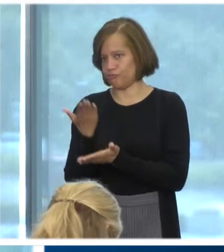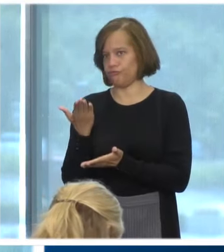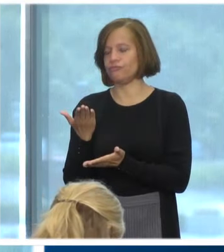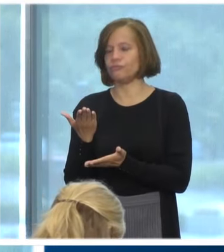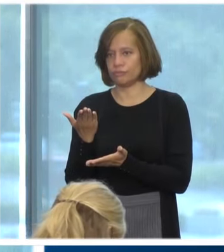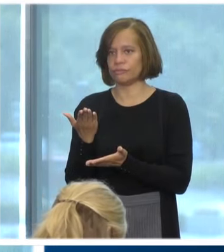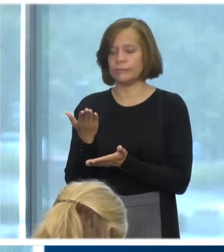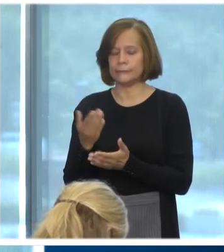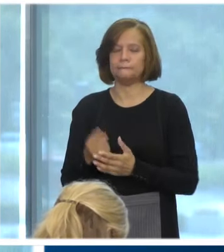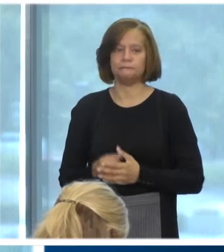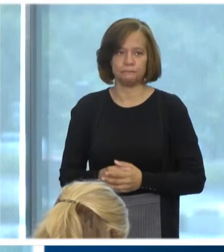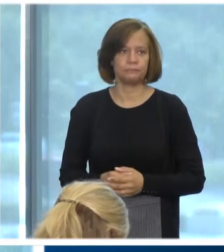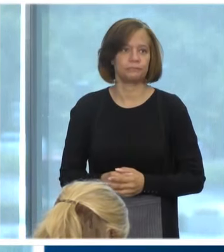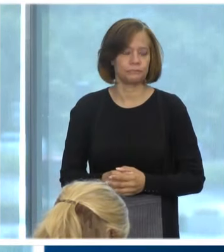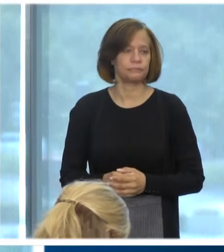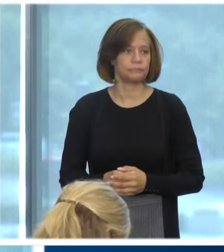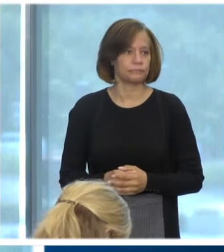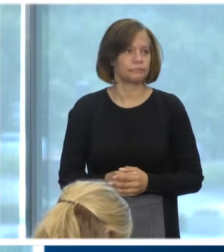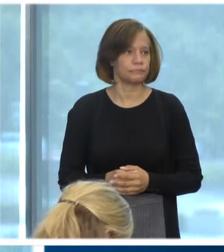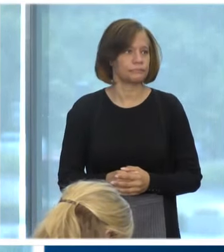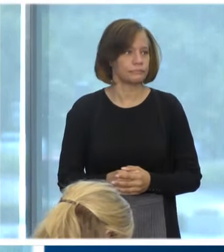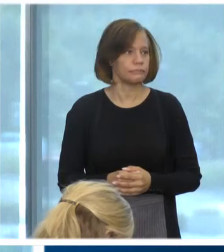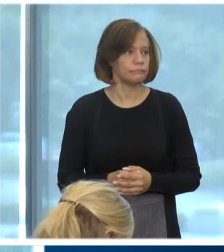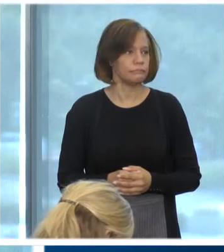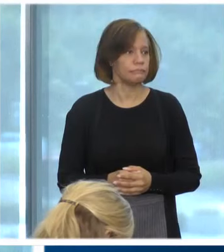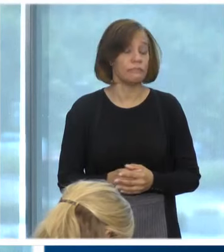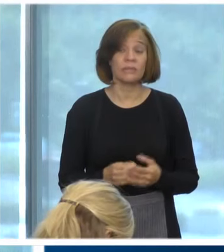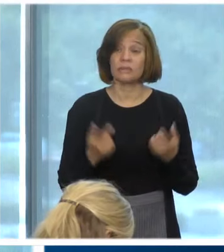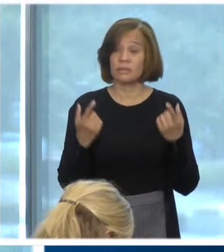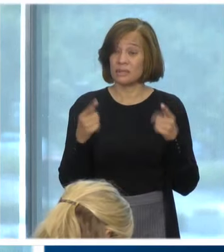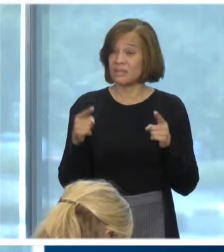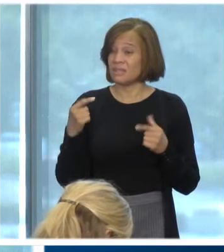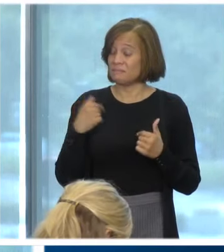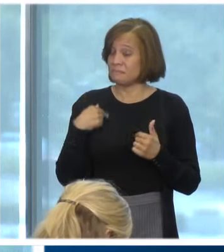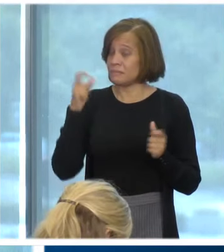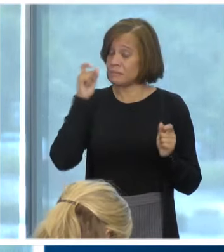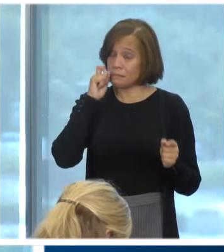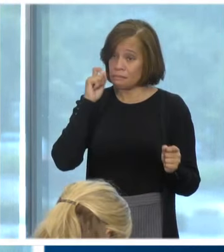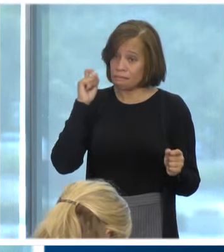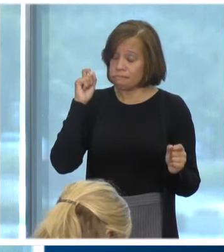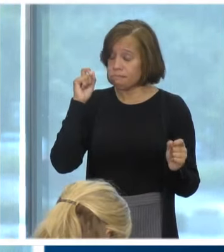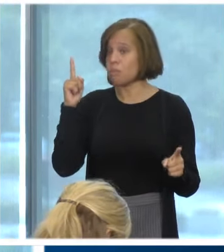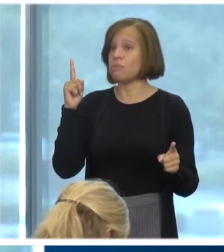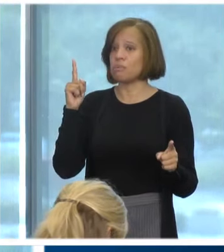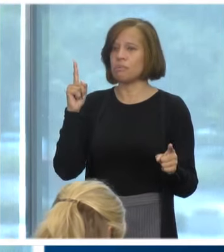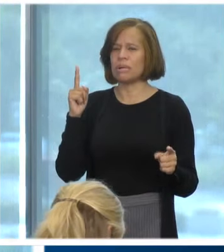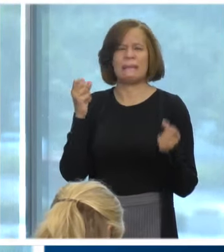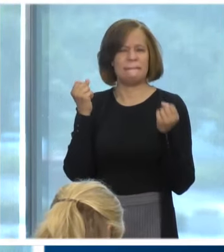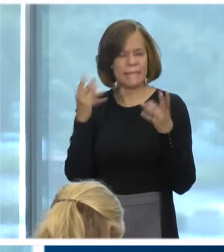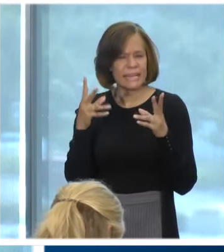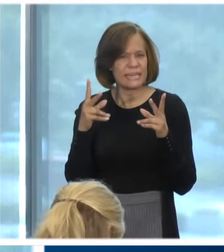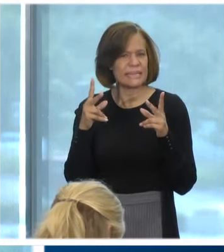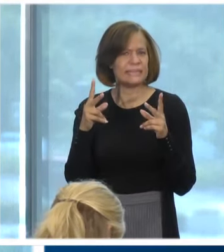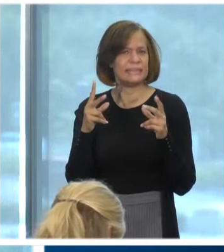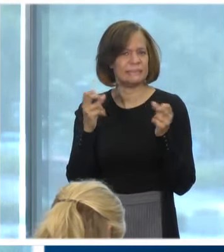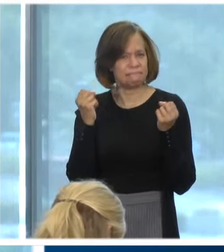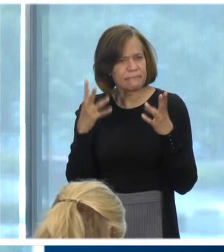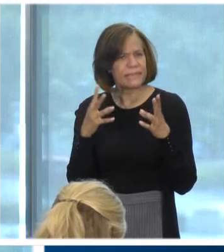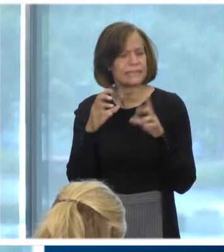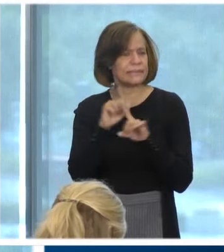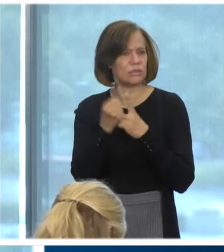I can tell you, I was surprised and in many cases angered